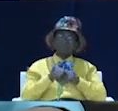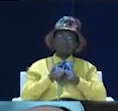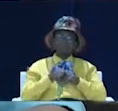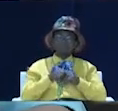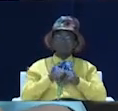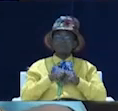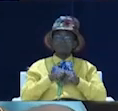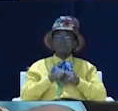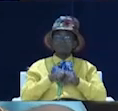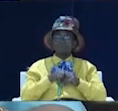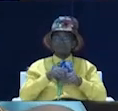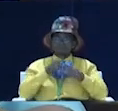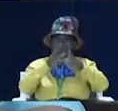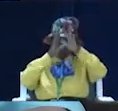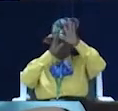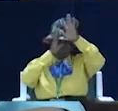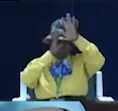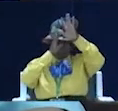Father,